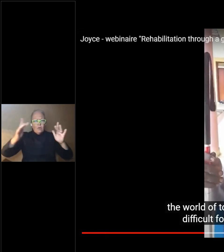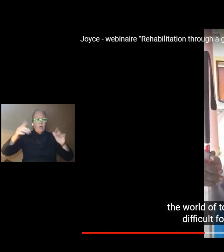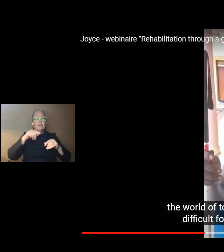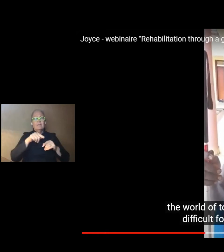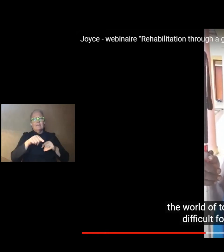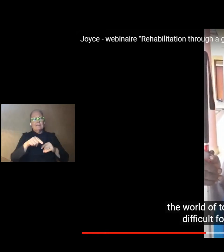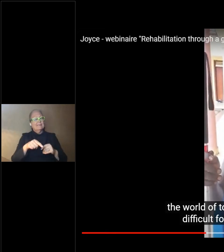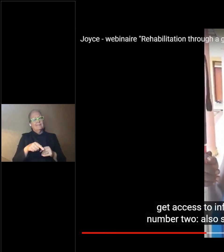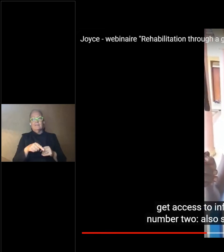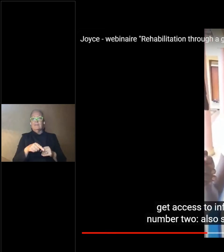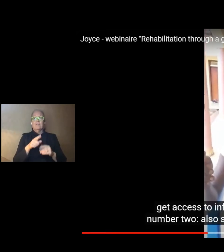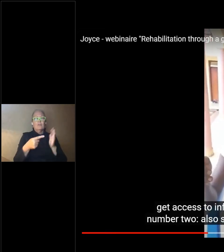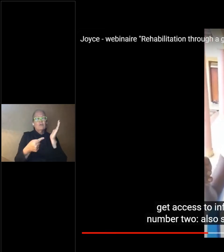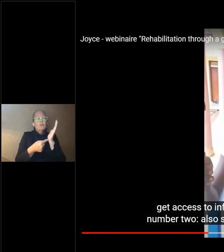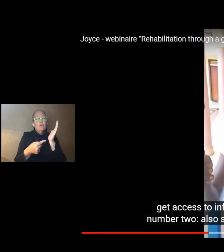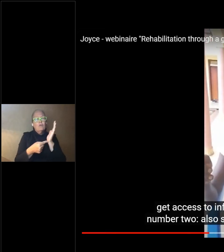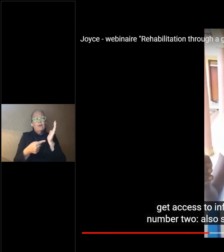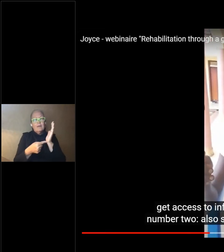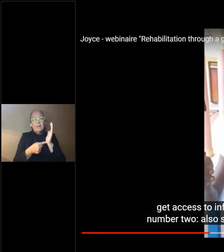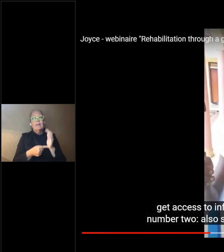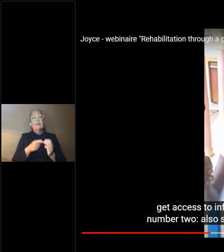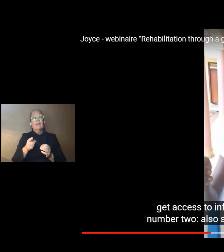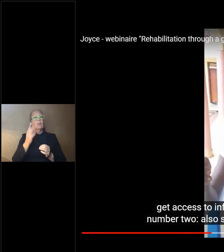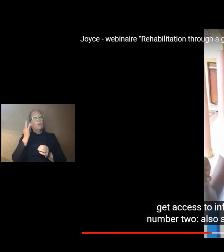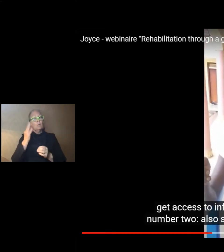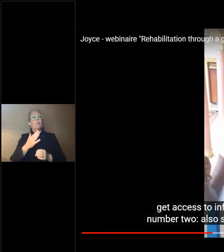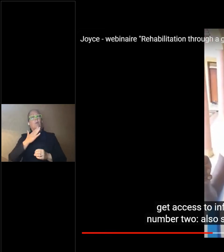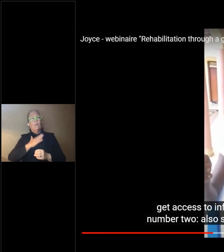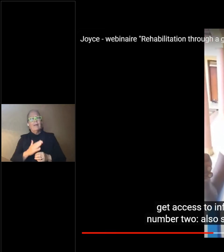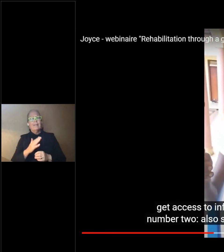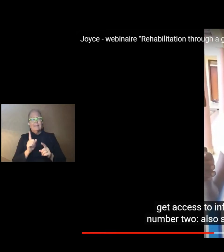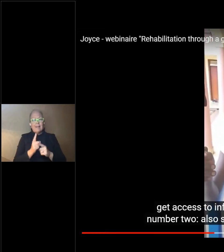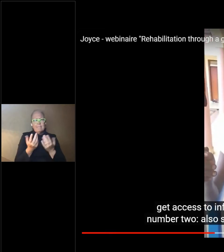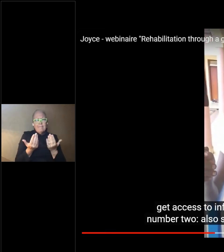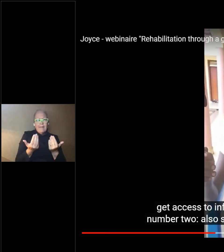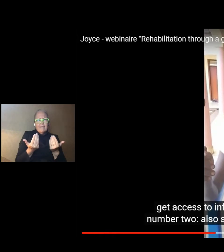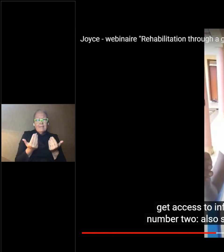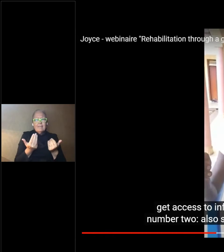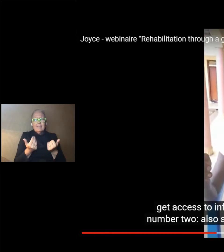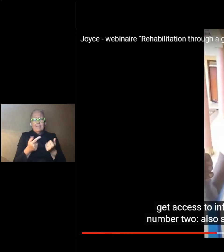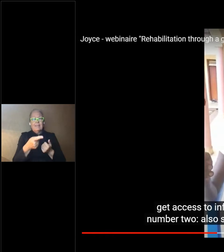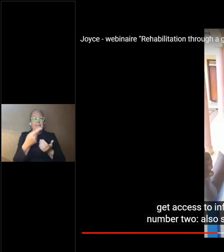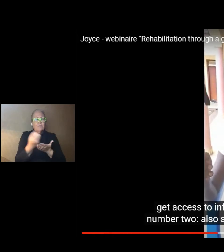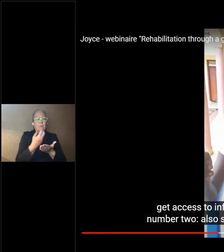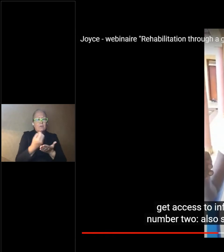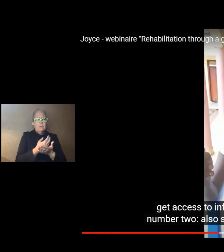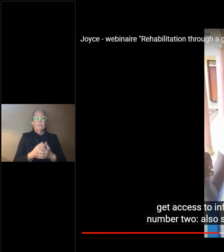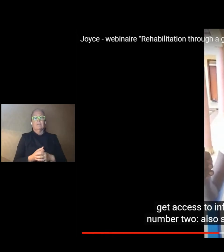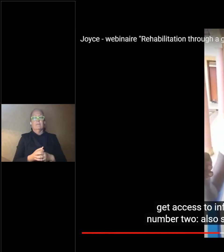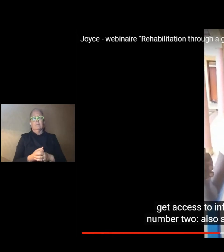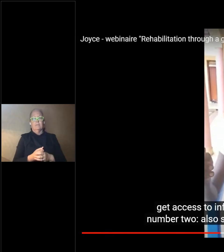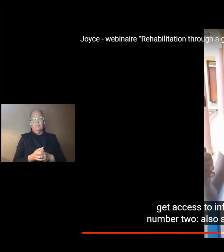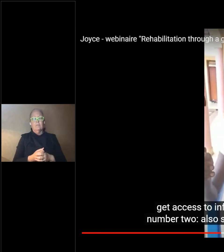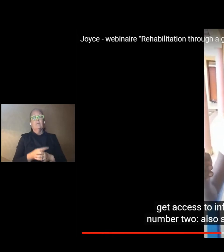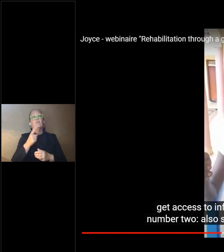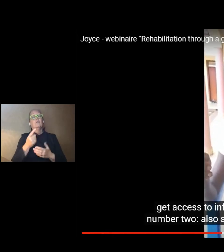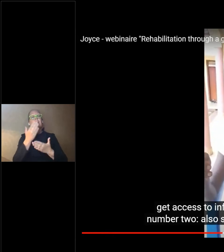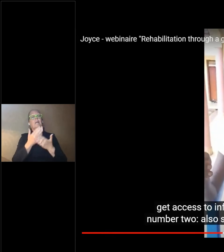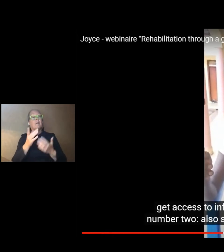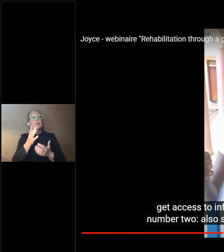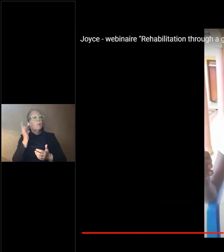women with disabilities to get access to information. This is number one, and number two also. Sometimes women